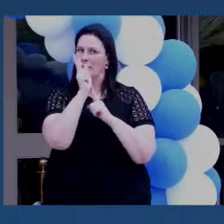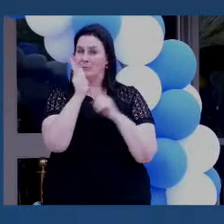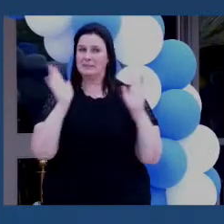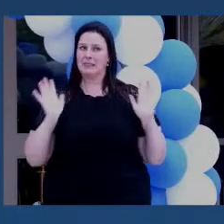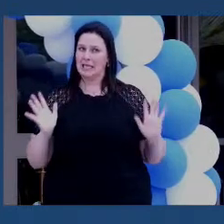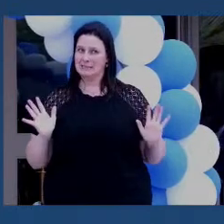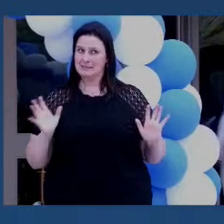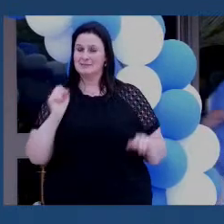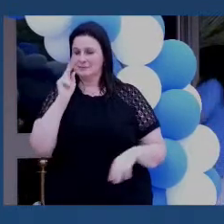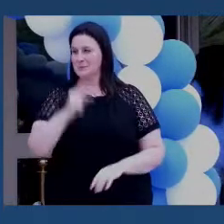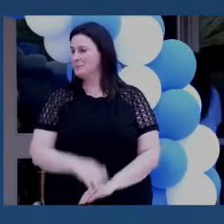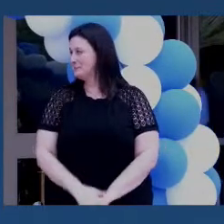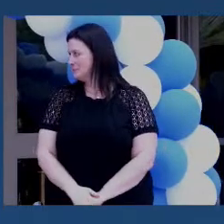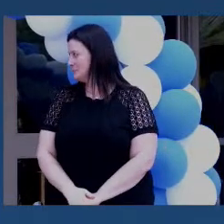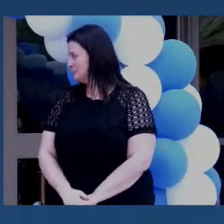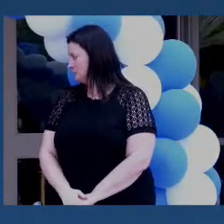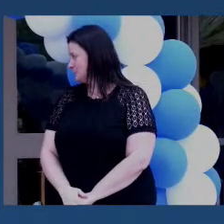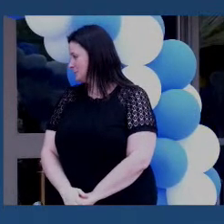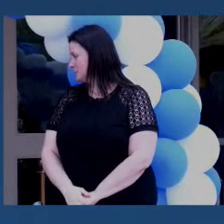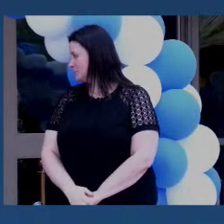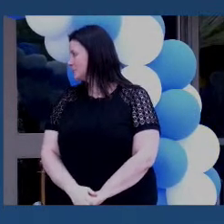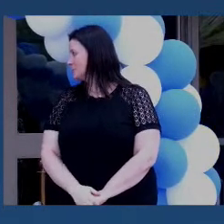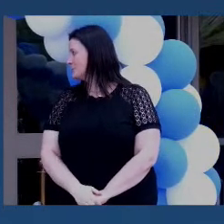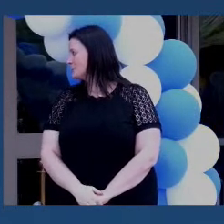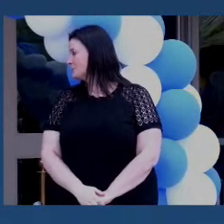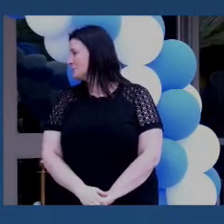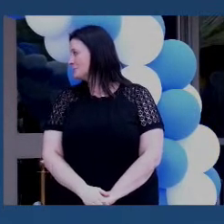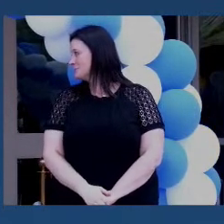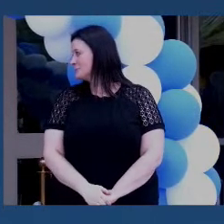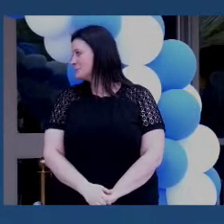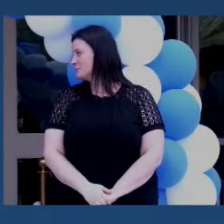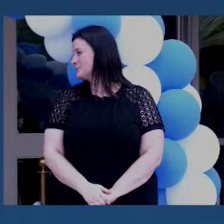best to get to that time limit.